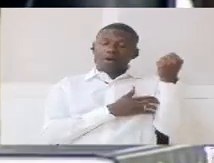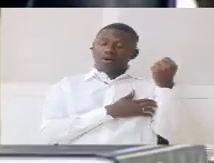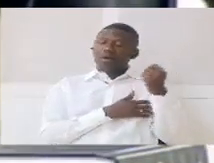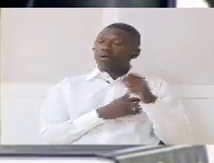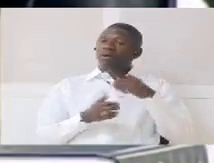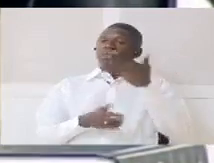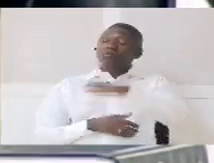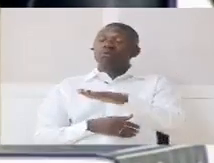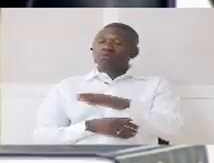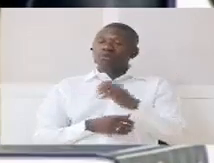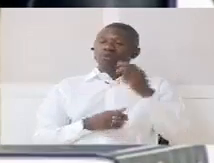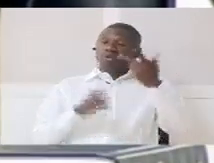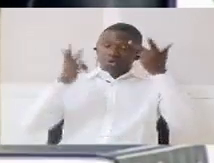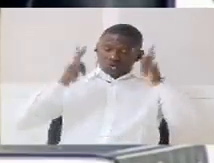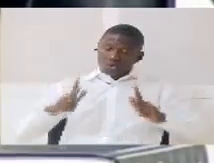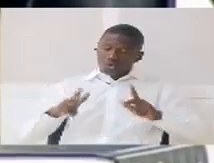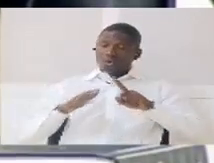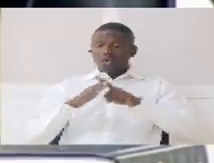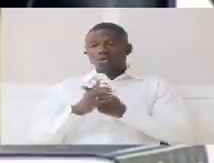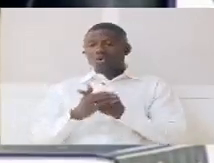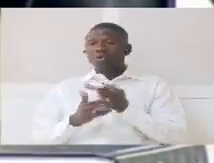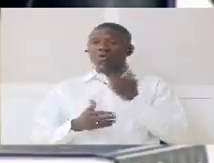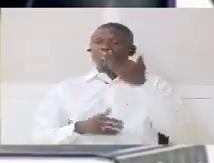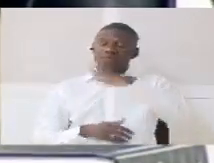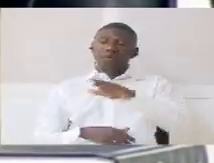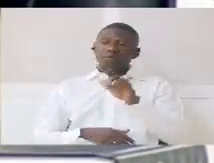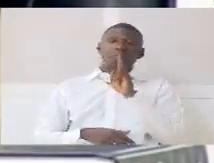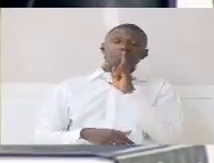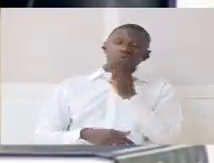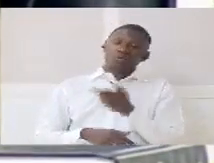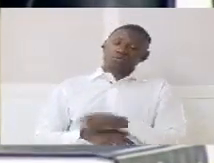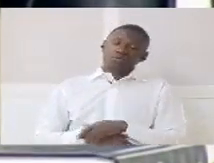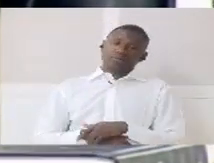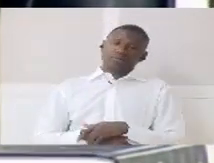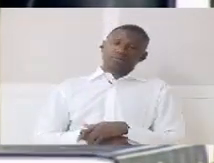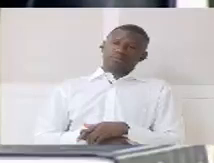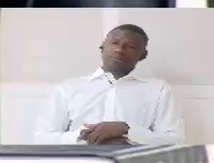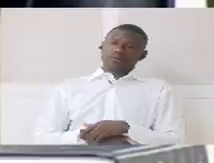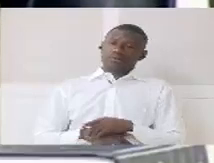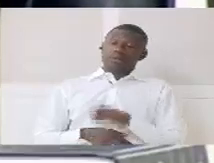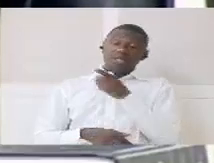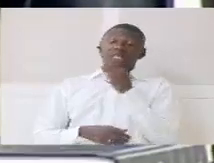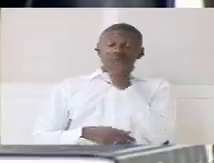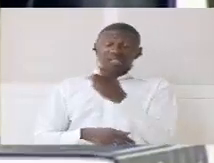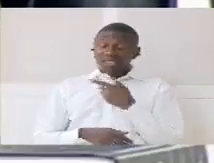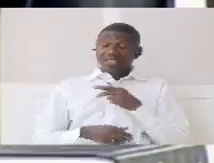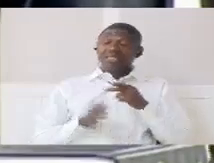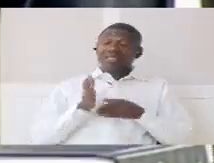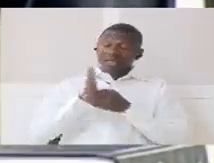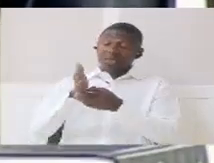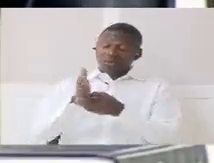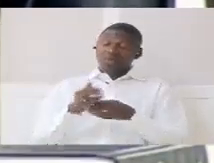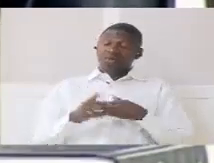He's telling you that he is the director general of prisons. Whatever he lacks in prison, that's what is going to happen in prison. If you don't like it, you leave the